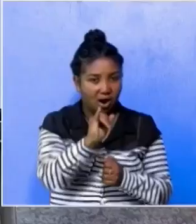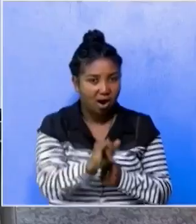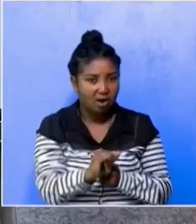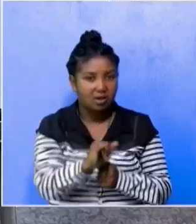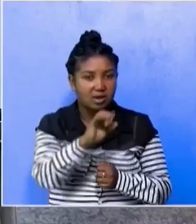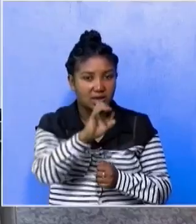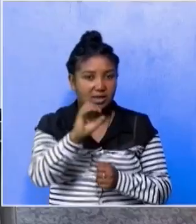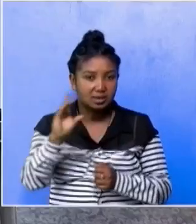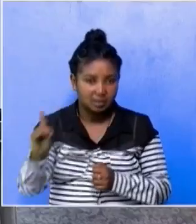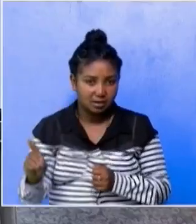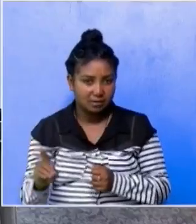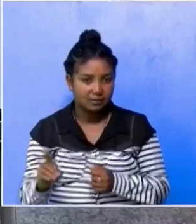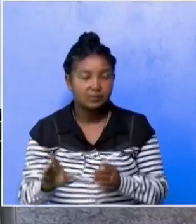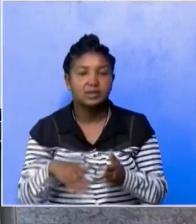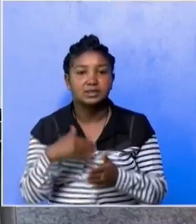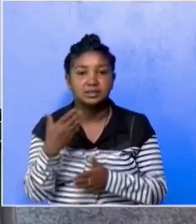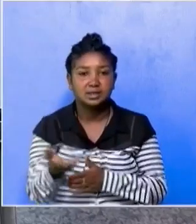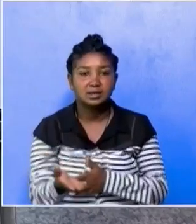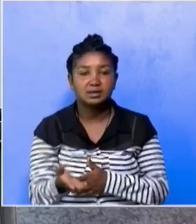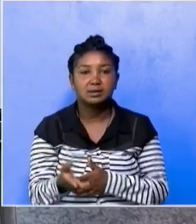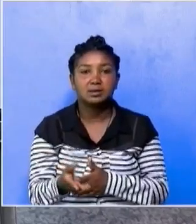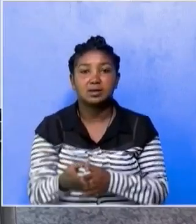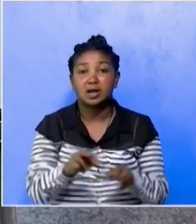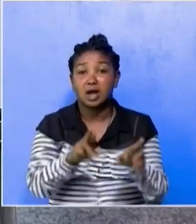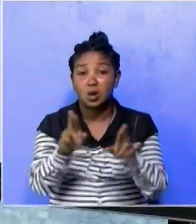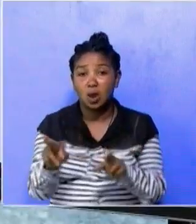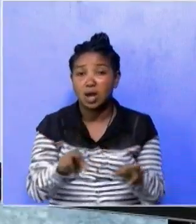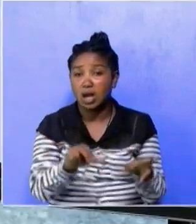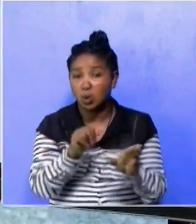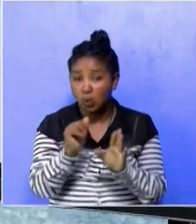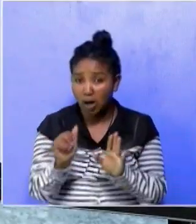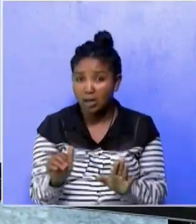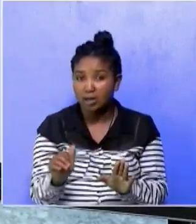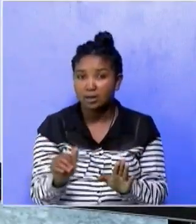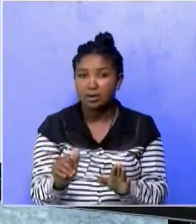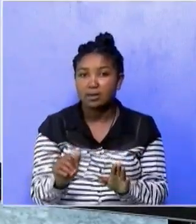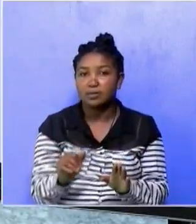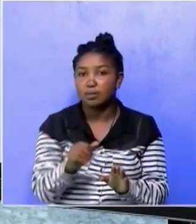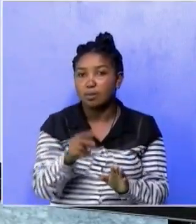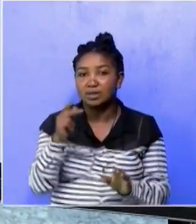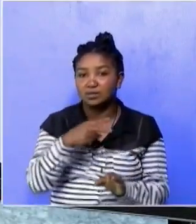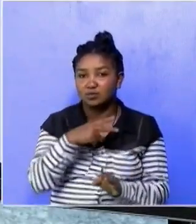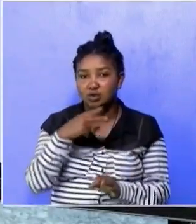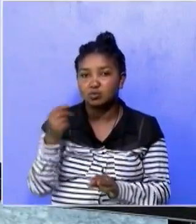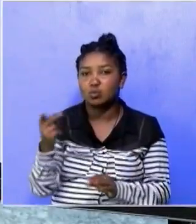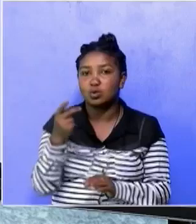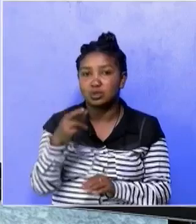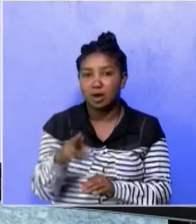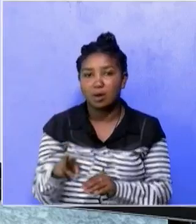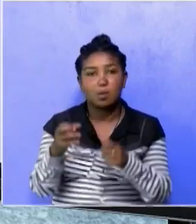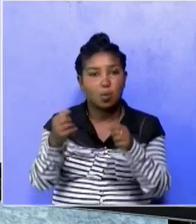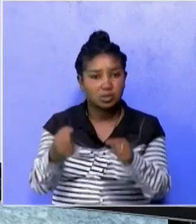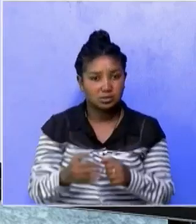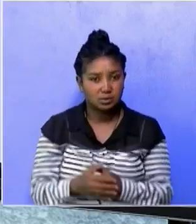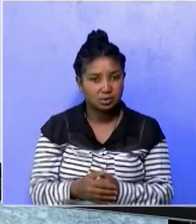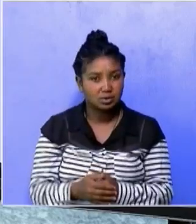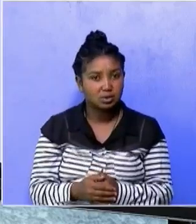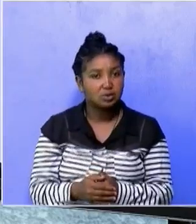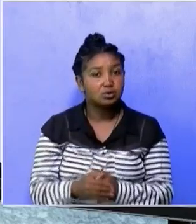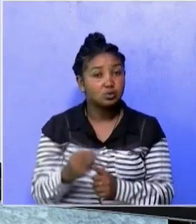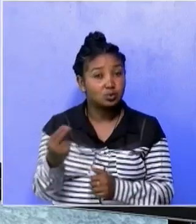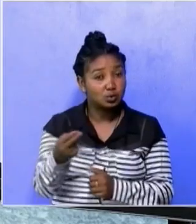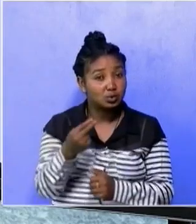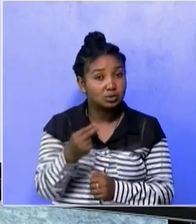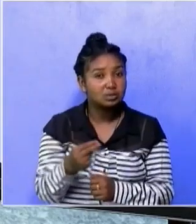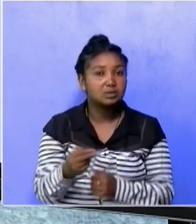that is ED. Then, whether it is regular or irregular past verbs, both are possible in order to use